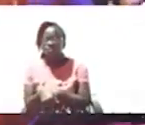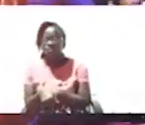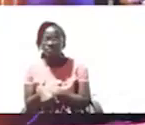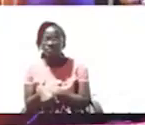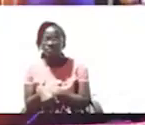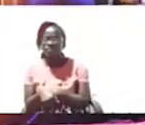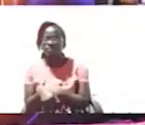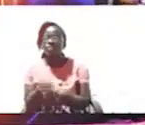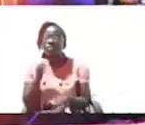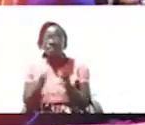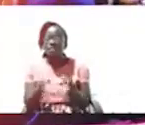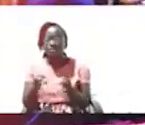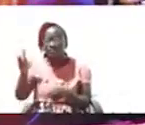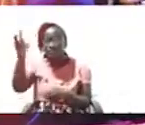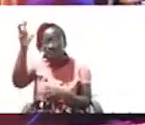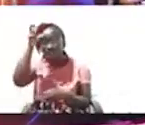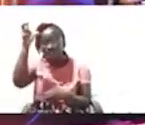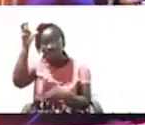if devils,